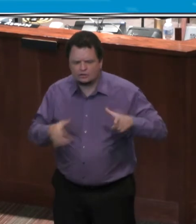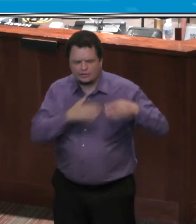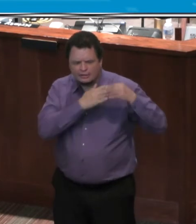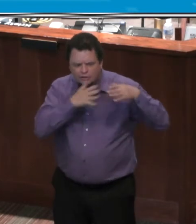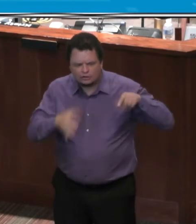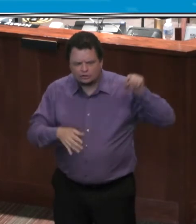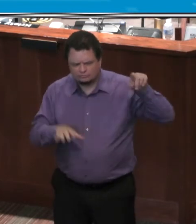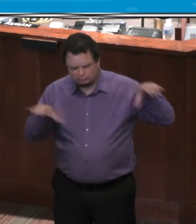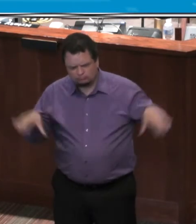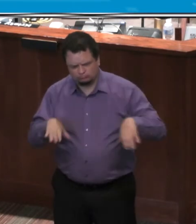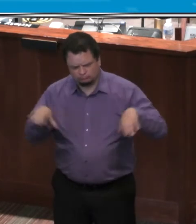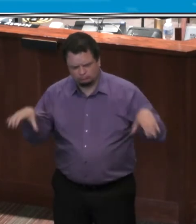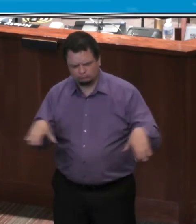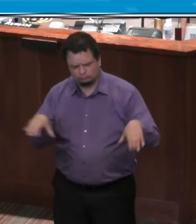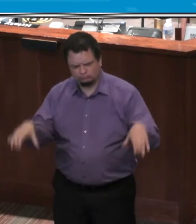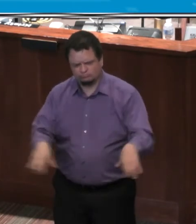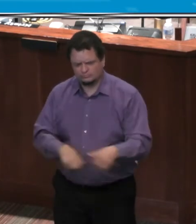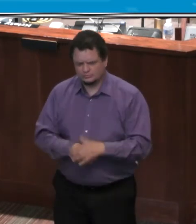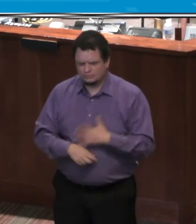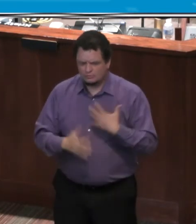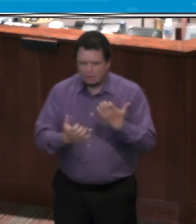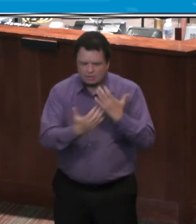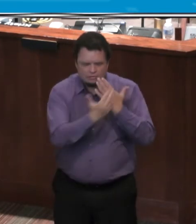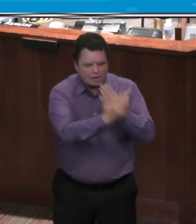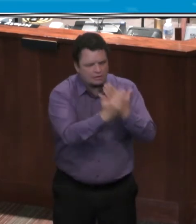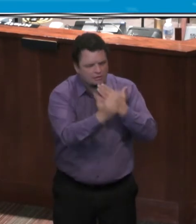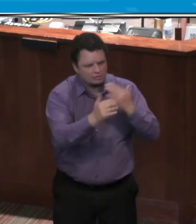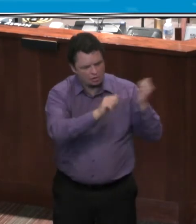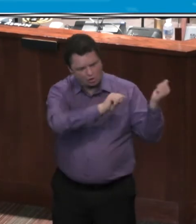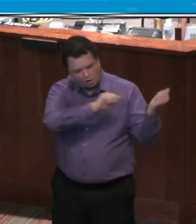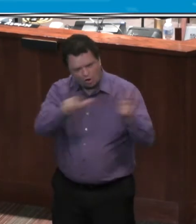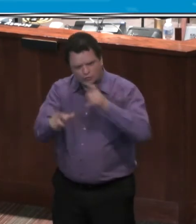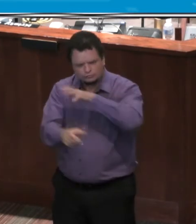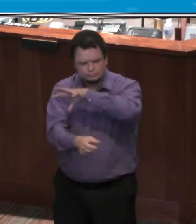all. I look forward to the next phase.